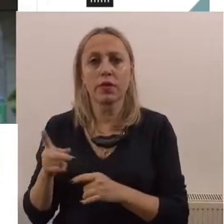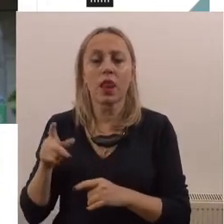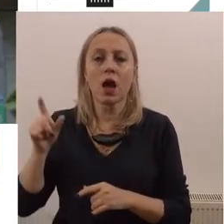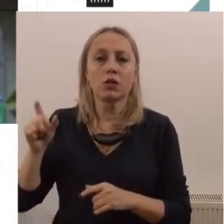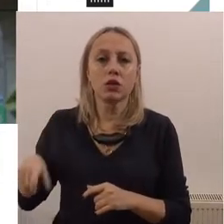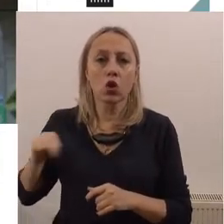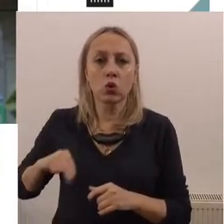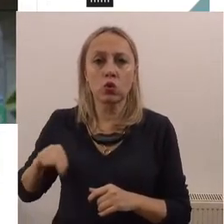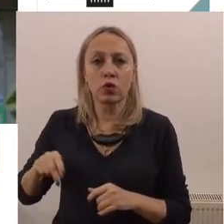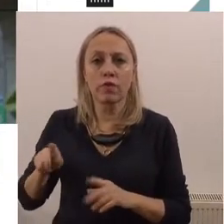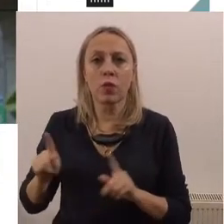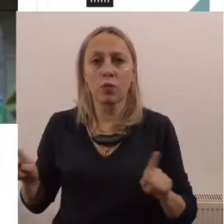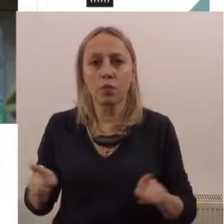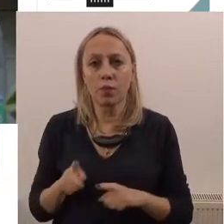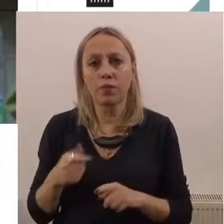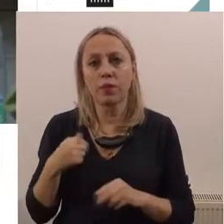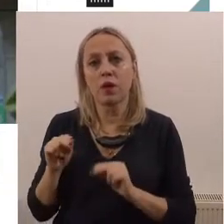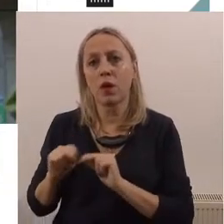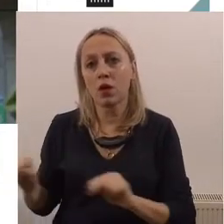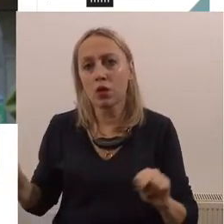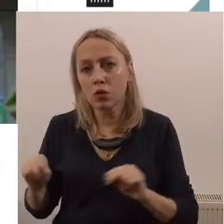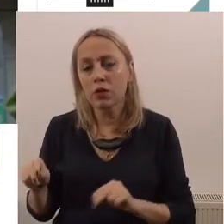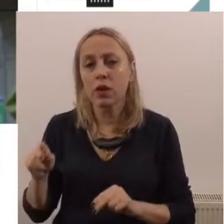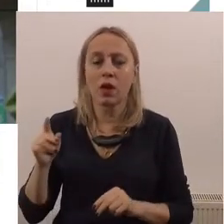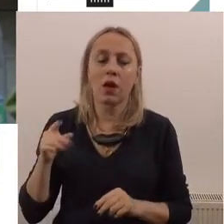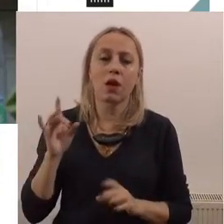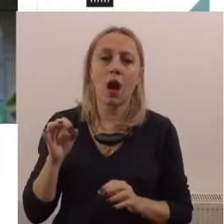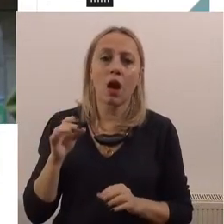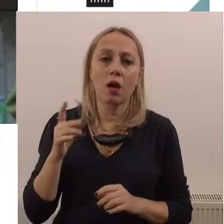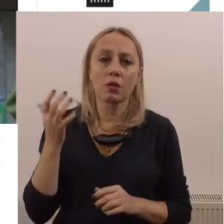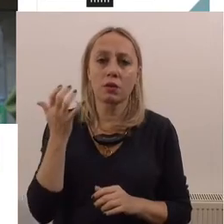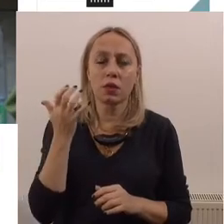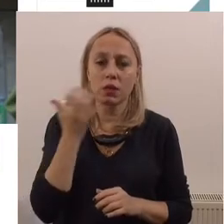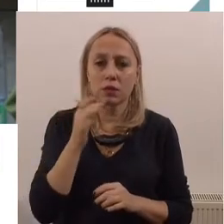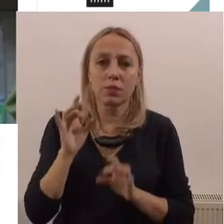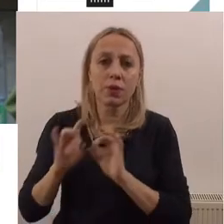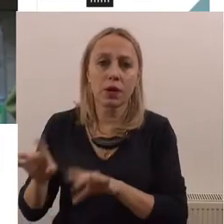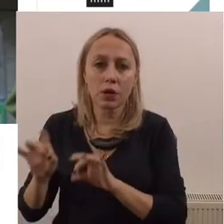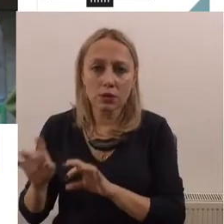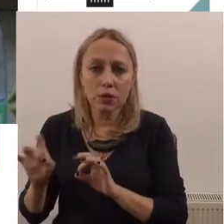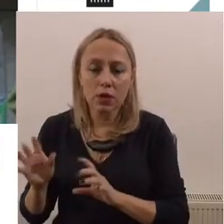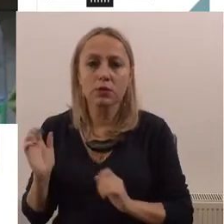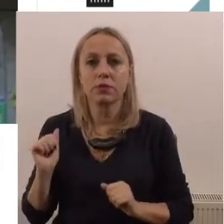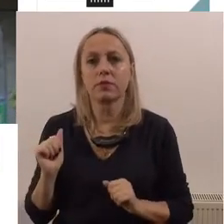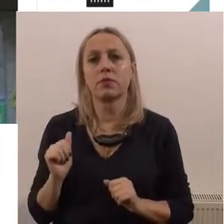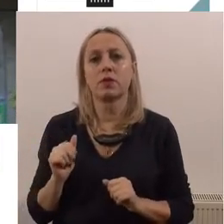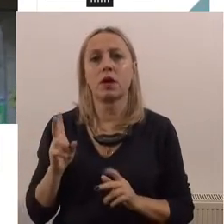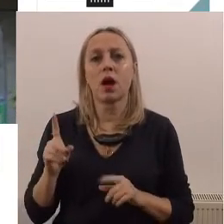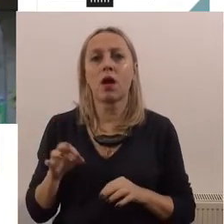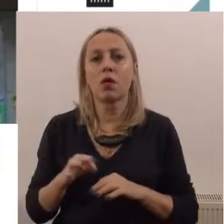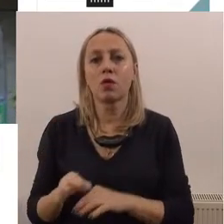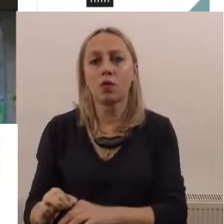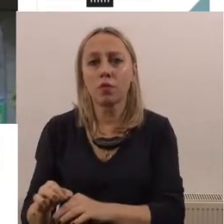We also arranged various educational trainings, and we taught them how to make audio comments,